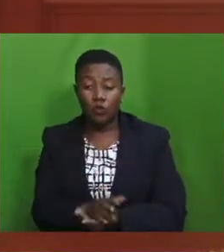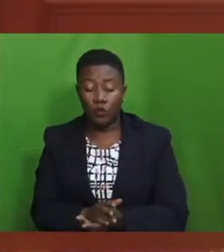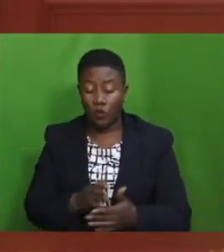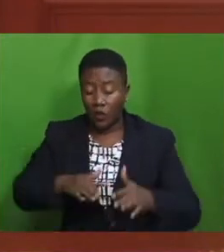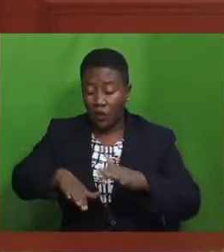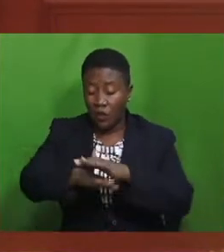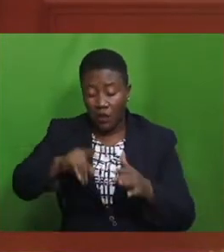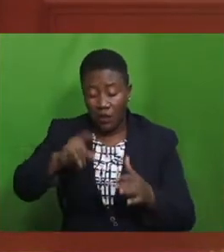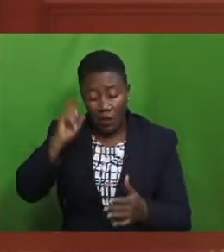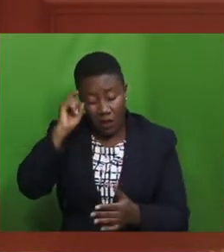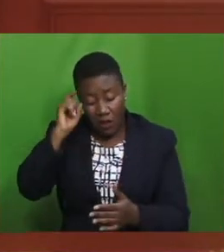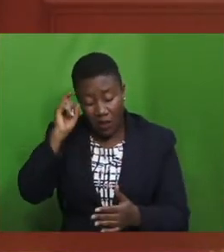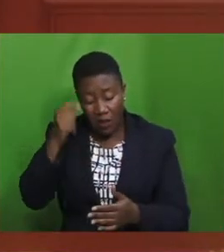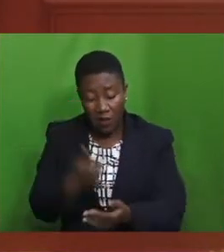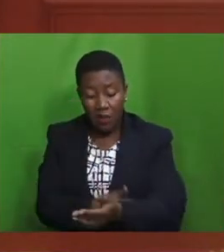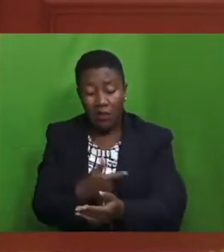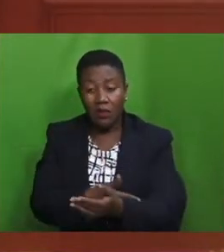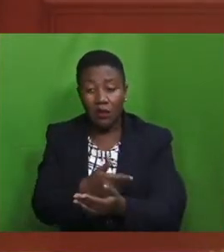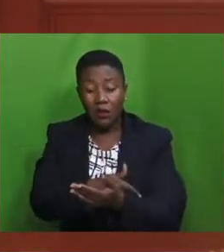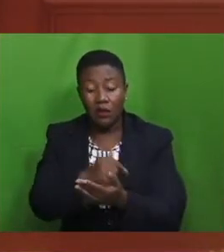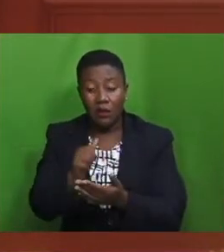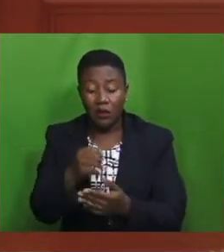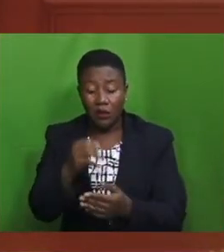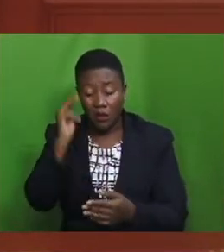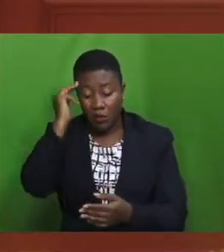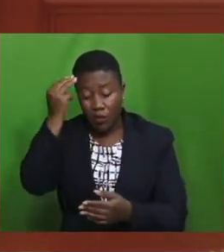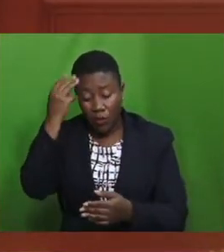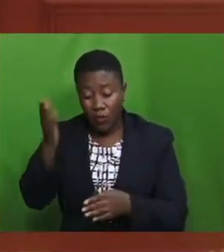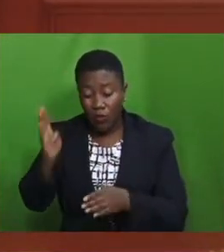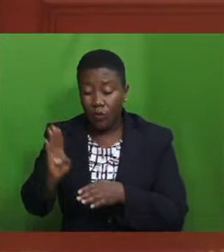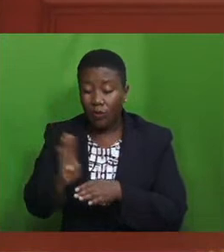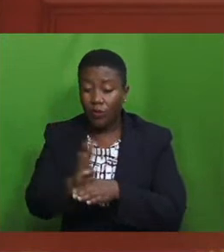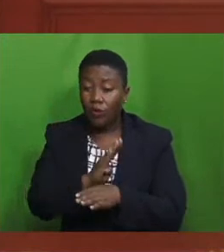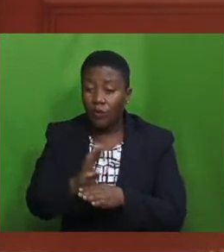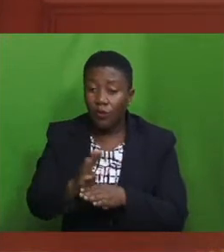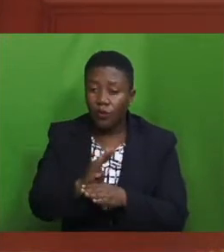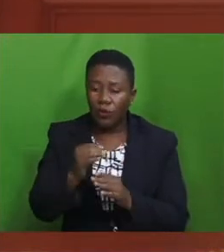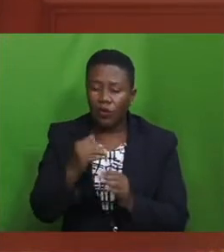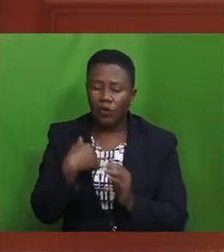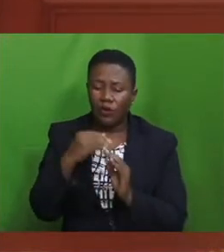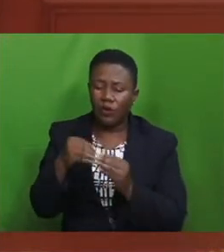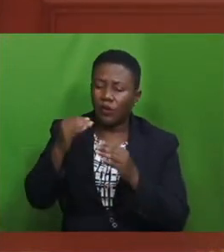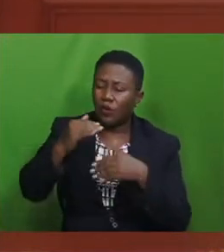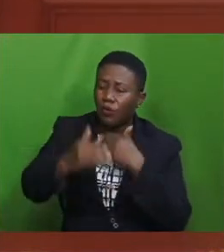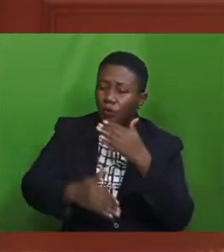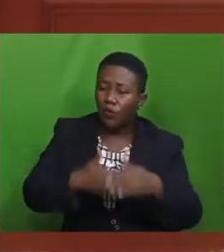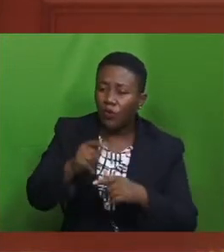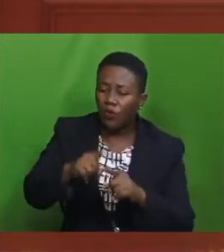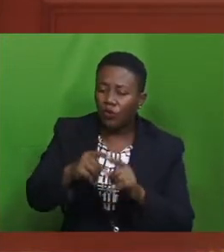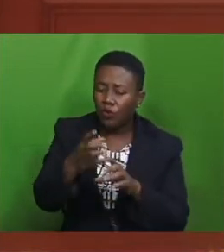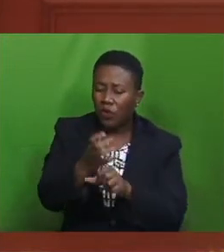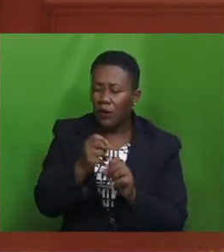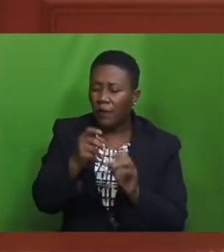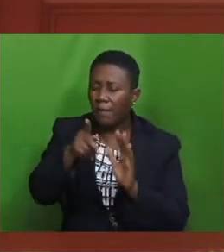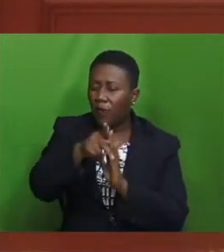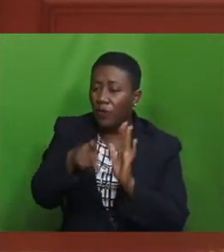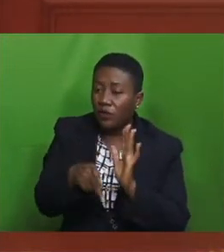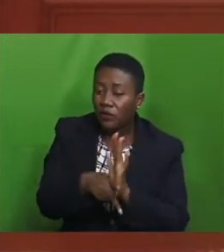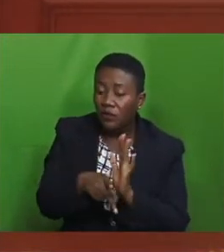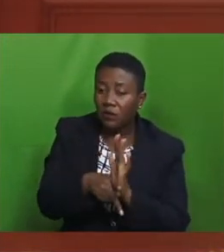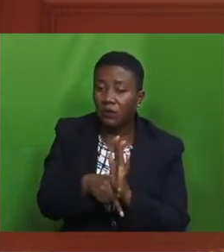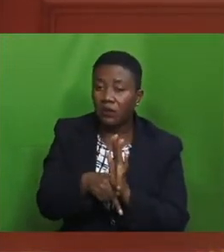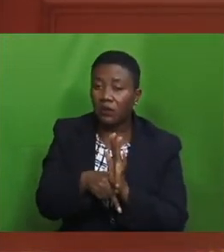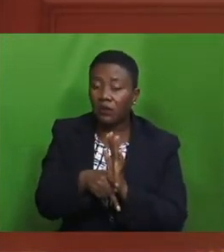the Ghana Economic Transformation Project, the Ministry of Trade and Industry has initiated the process of developing a policy framework,